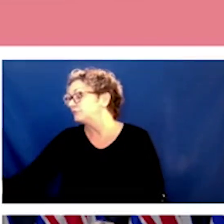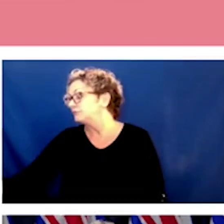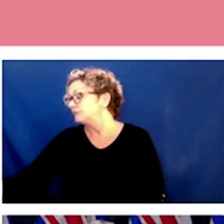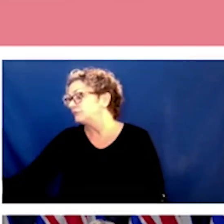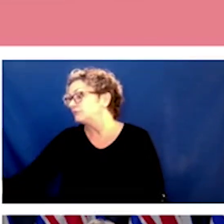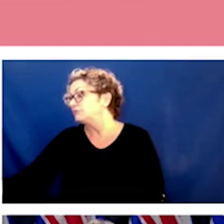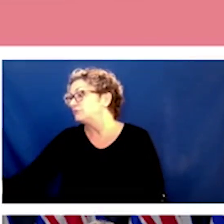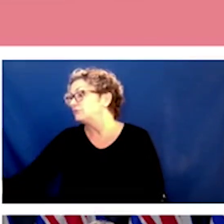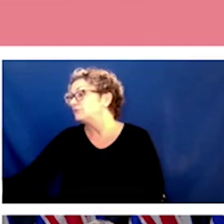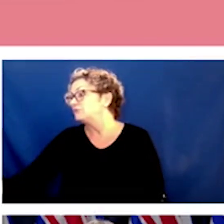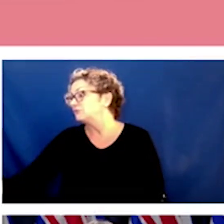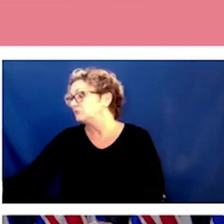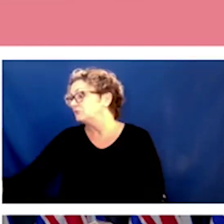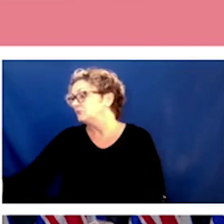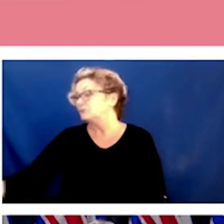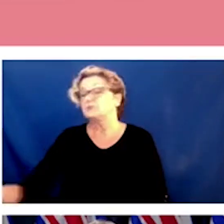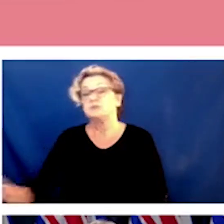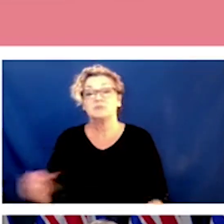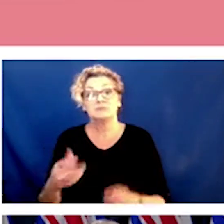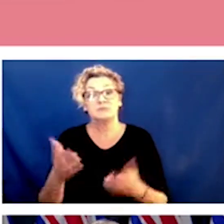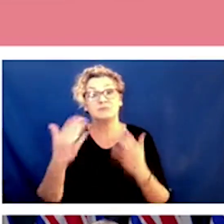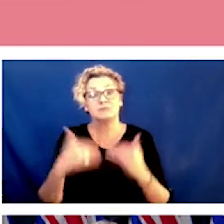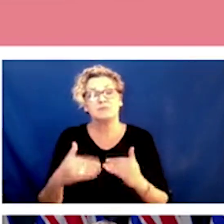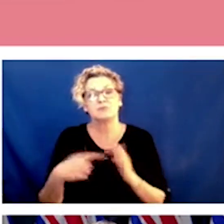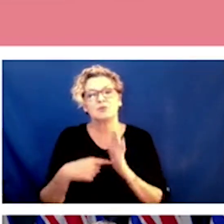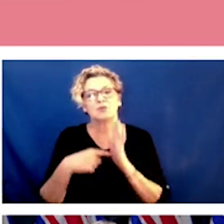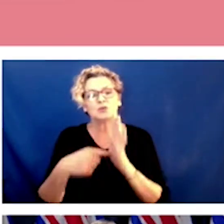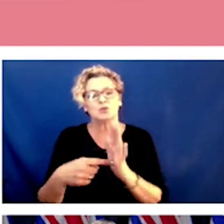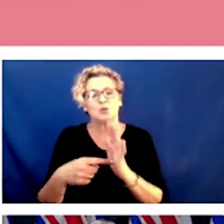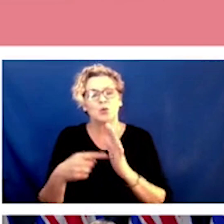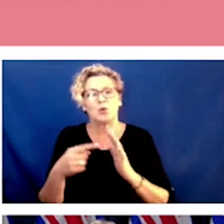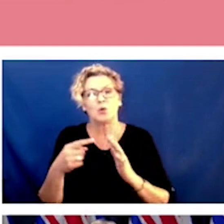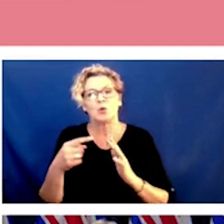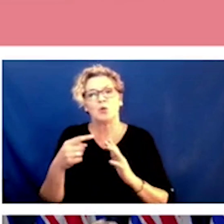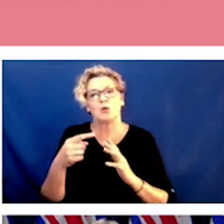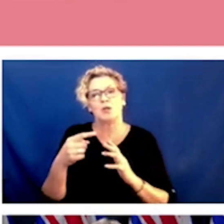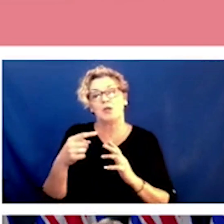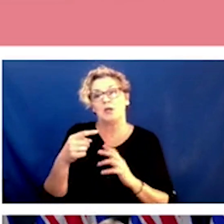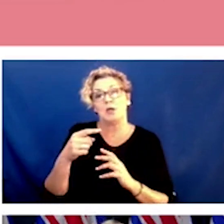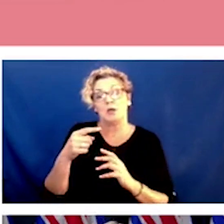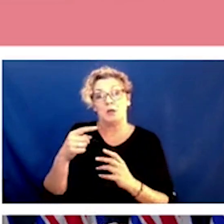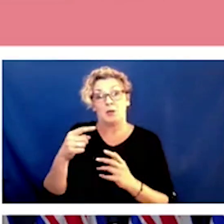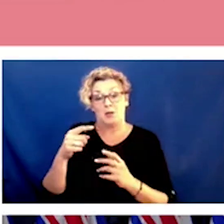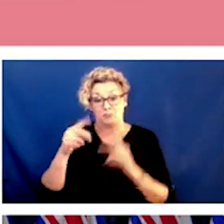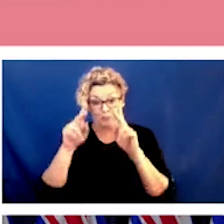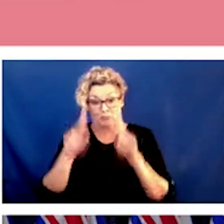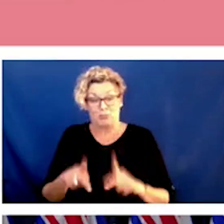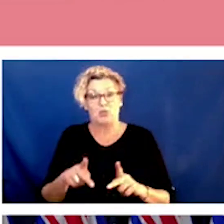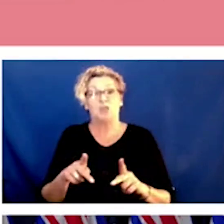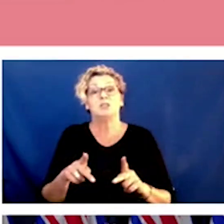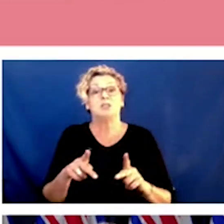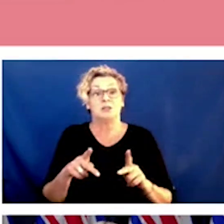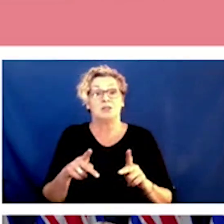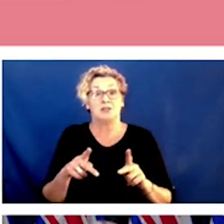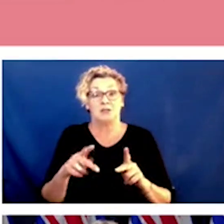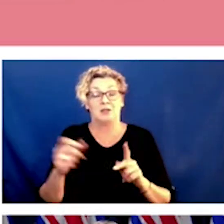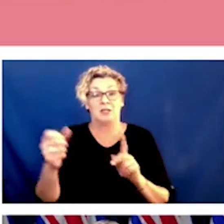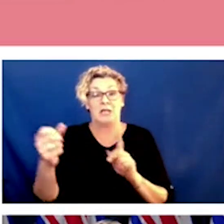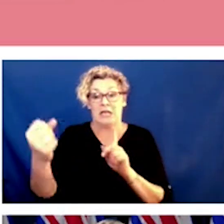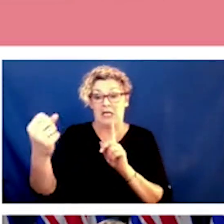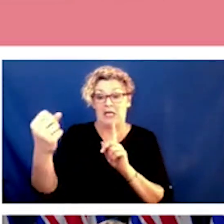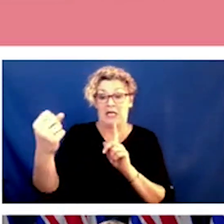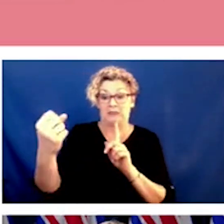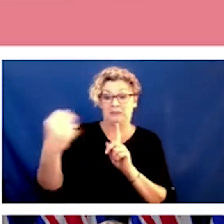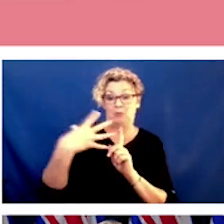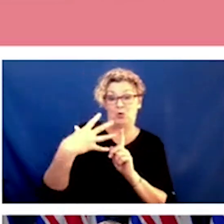as we can see, there's a bit of a periodicity to that, where lab tests tend to be clustered on certain times of the day. But as you can see as well,